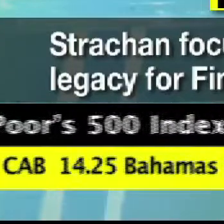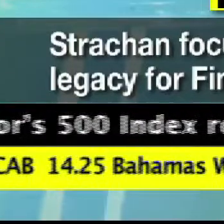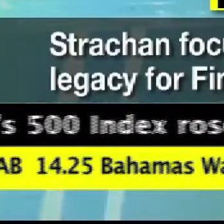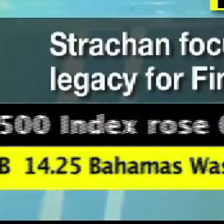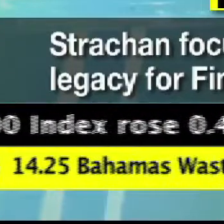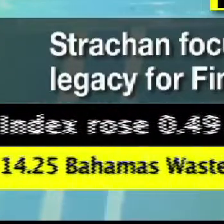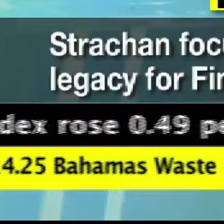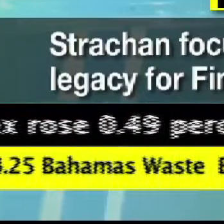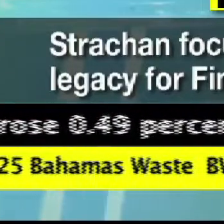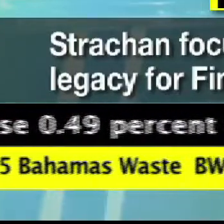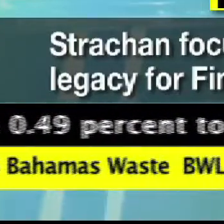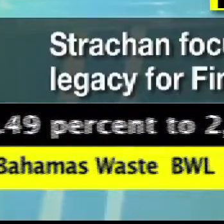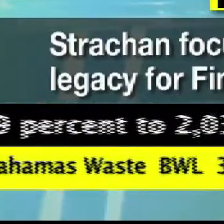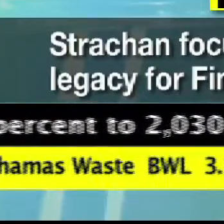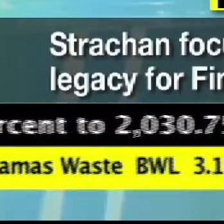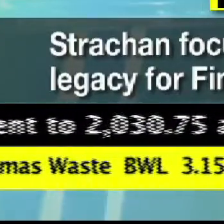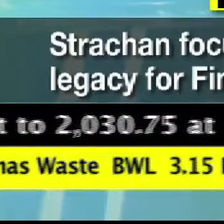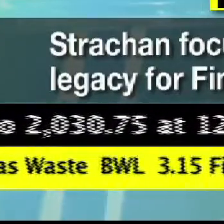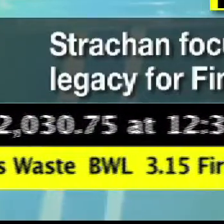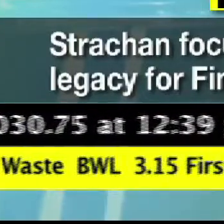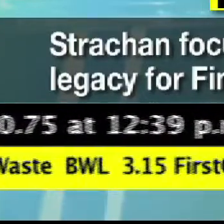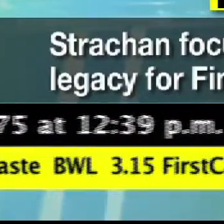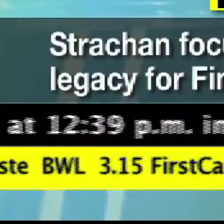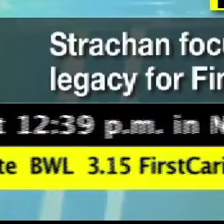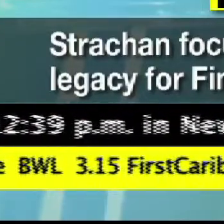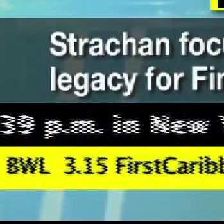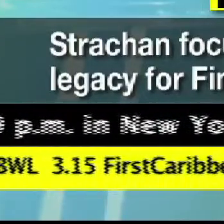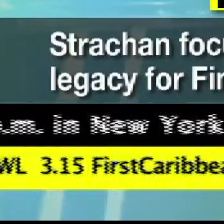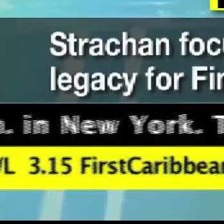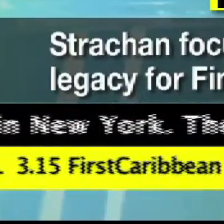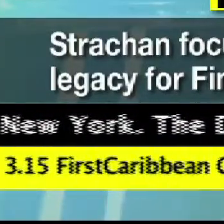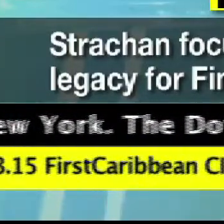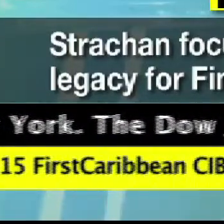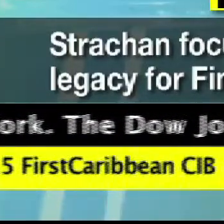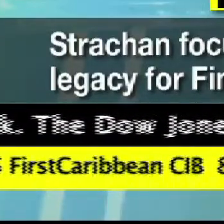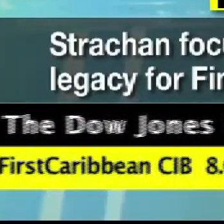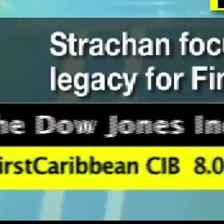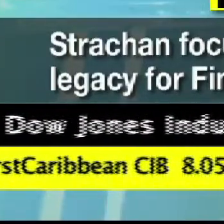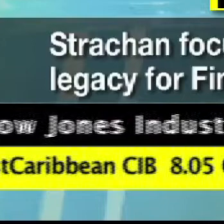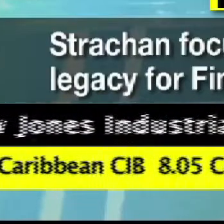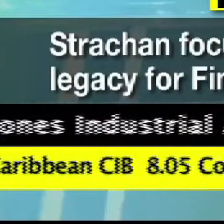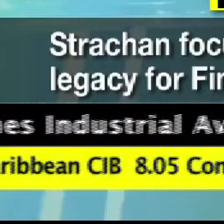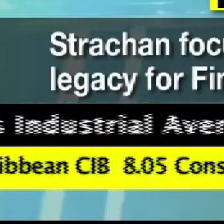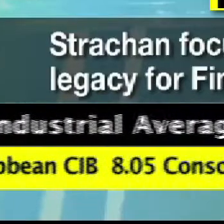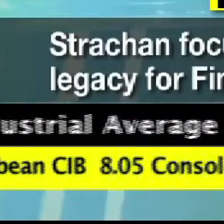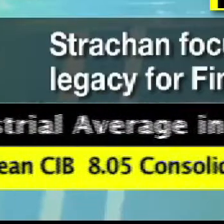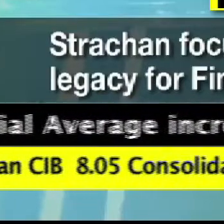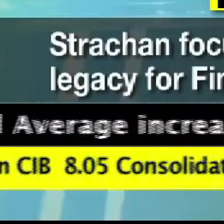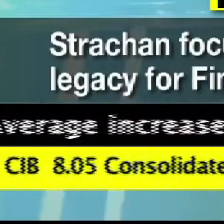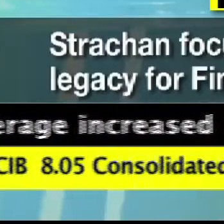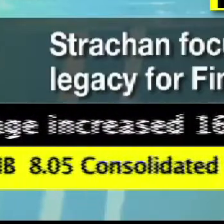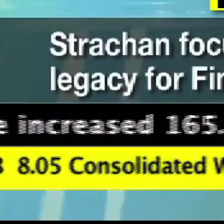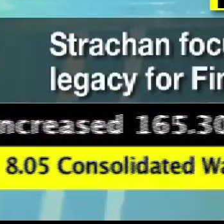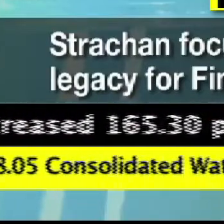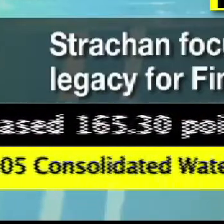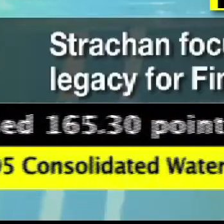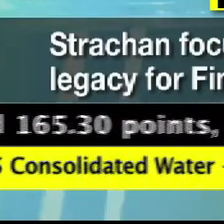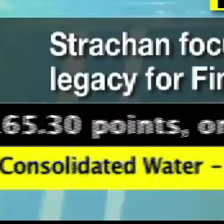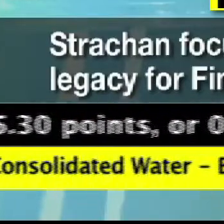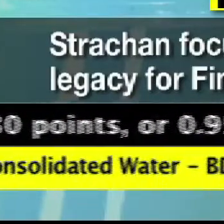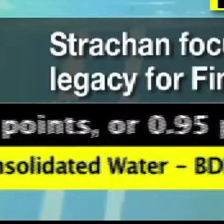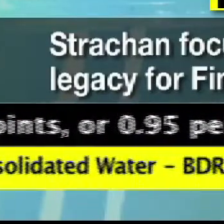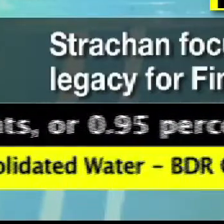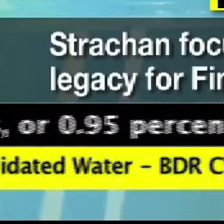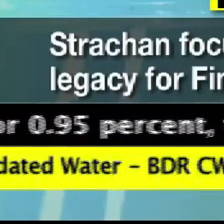industry, and recently appointed Minister of Financial Services Hope Strawn plans to continue in that vein. Addressing the International Business